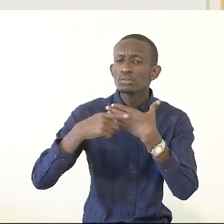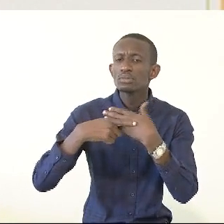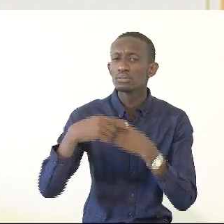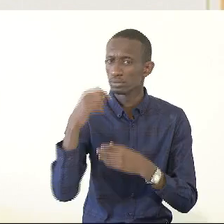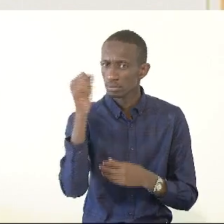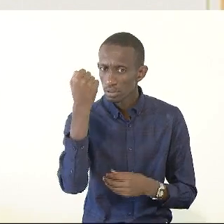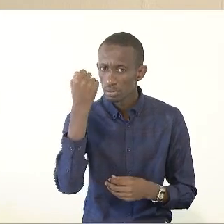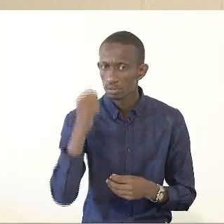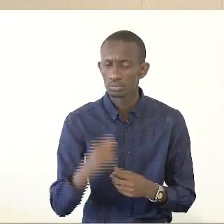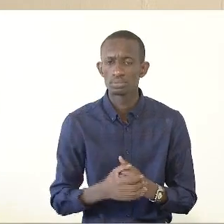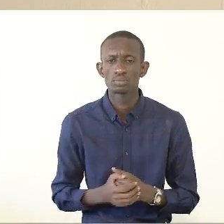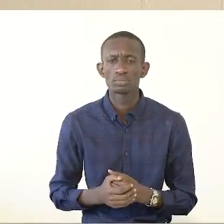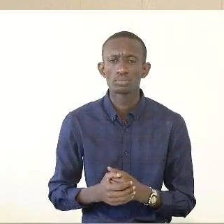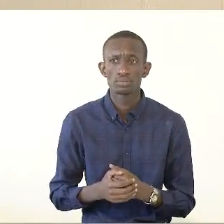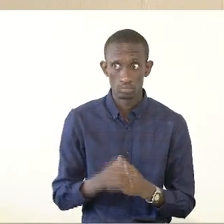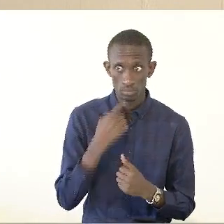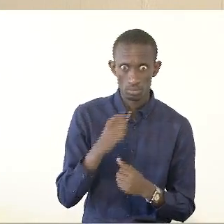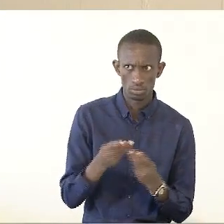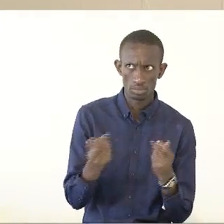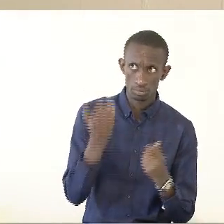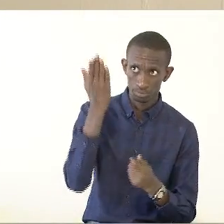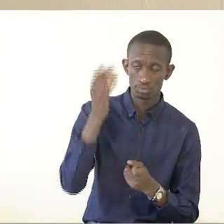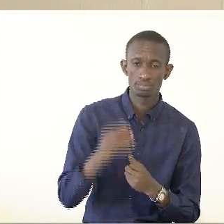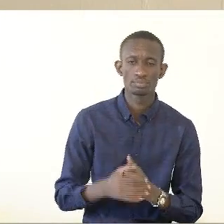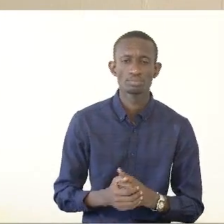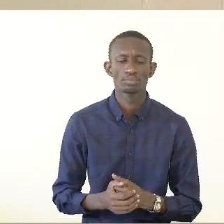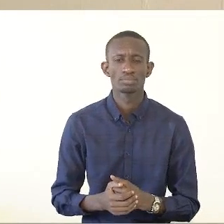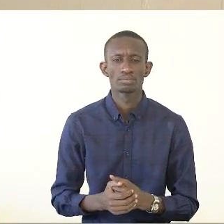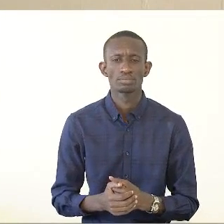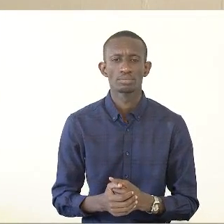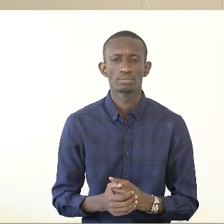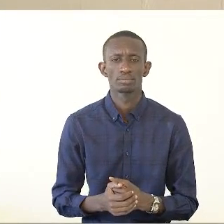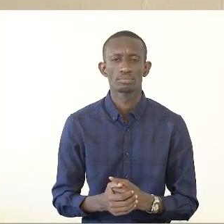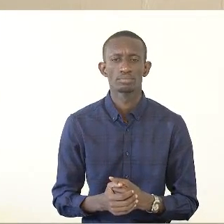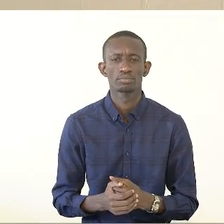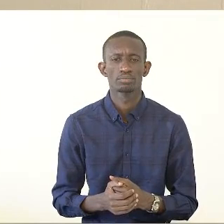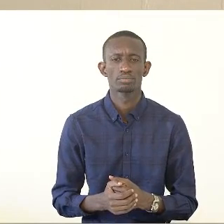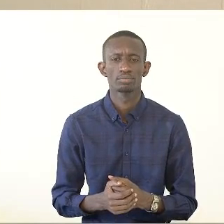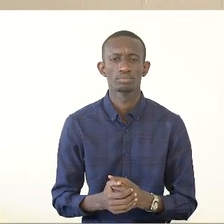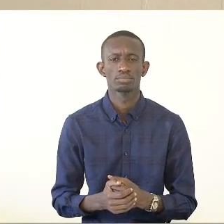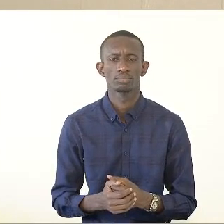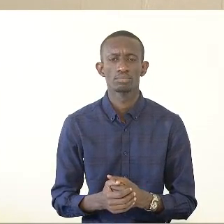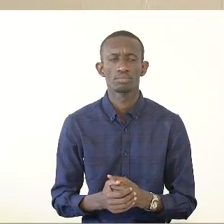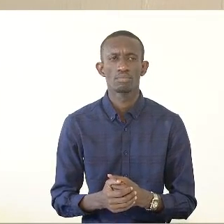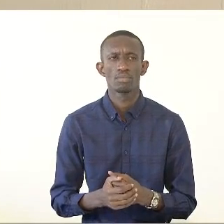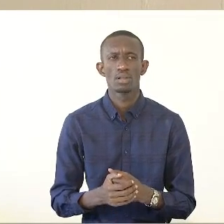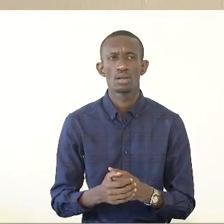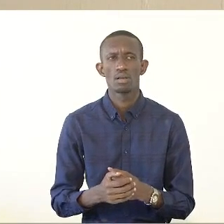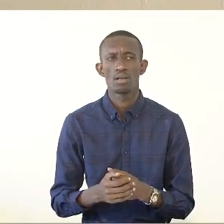We are going to solve it. values for x.